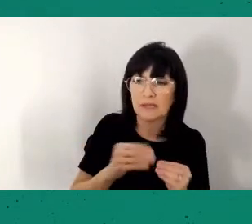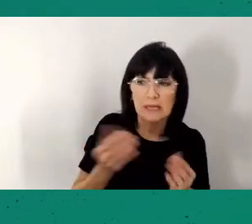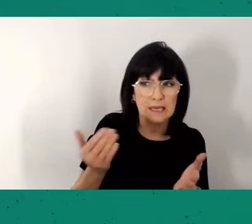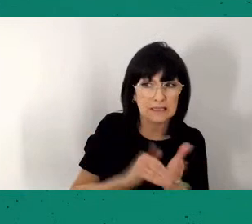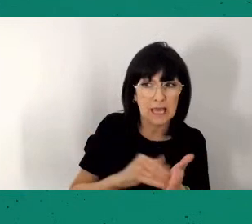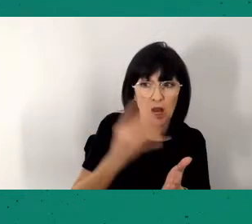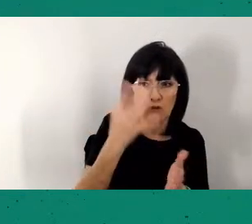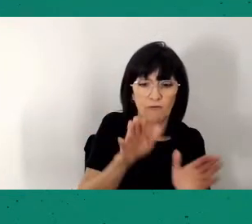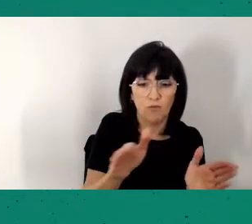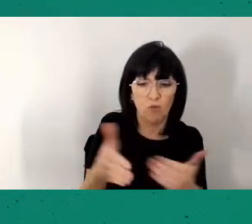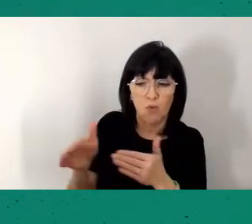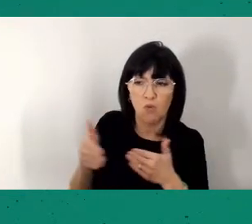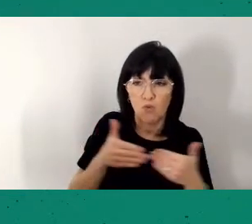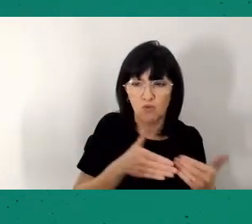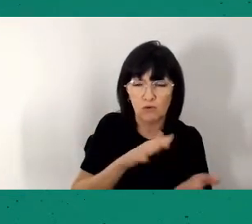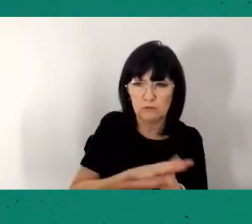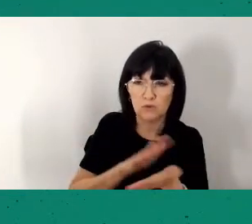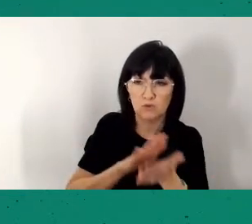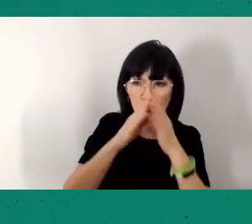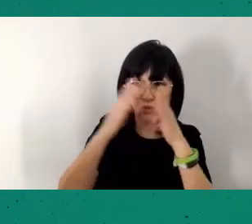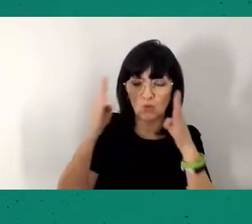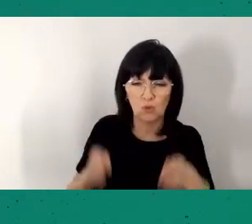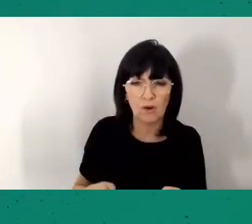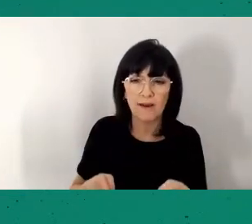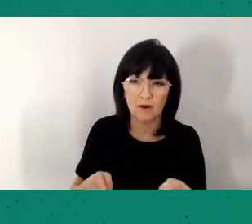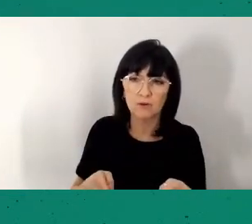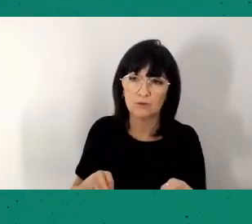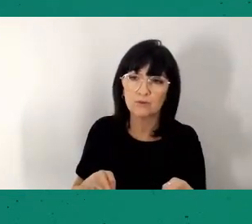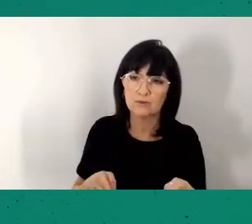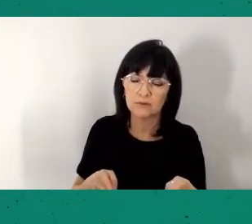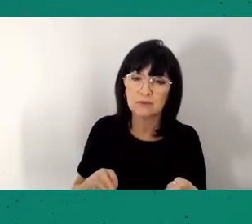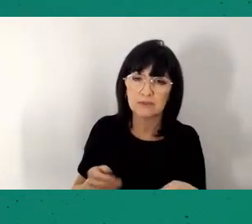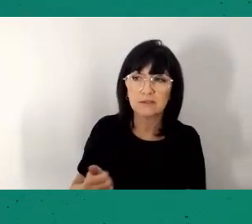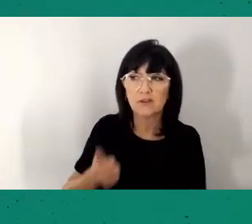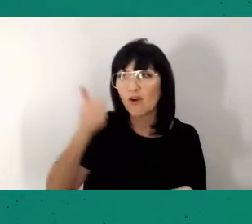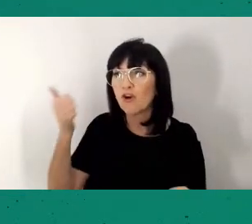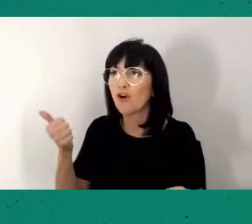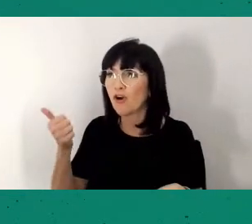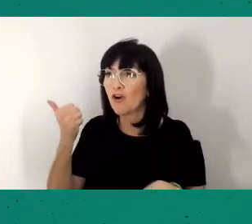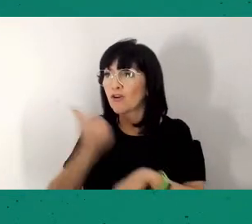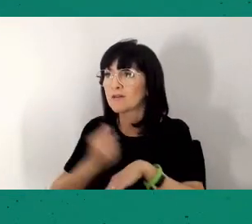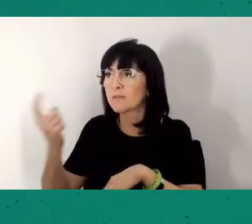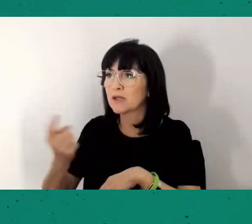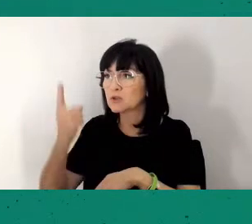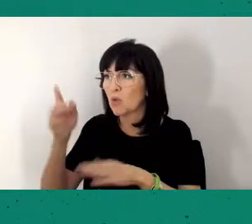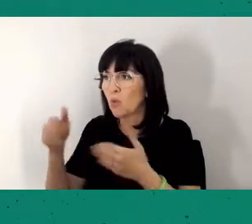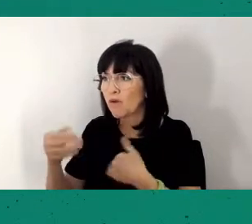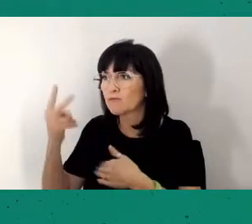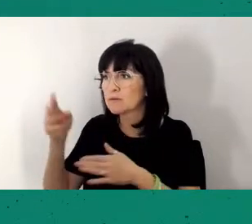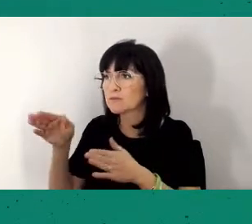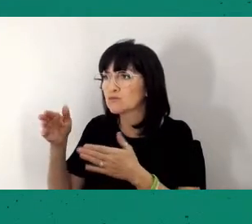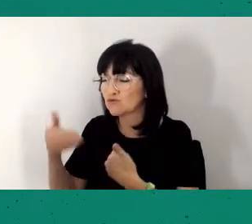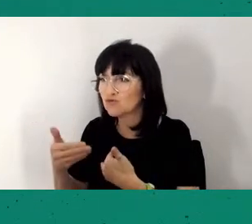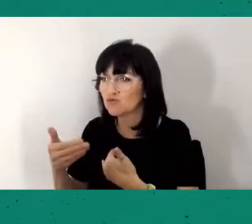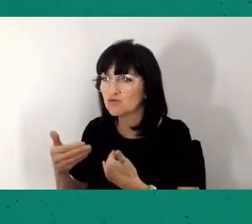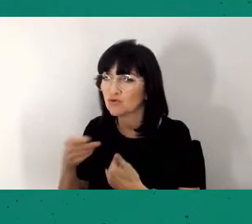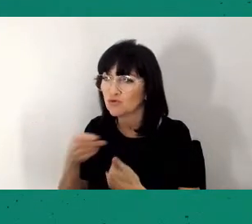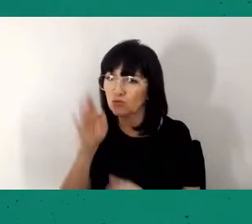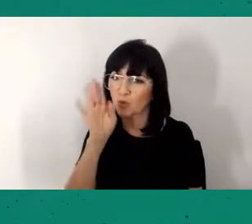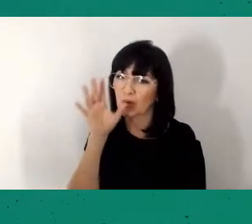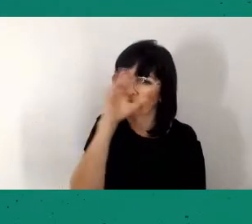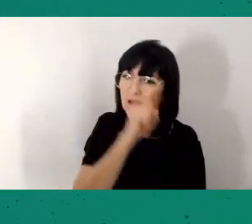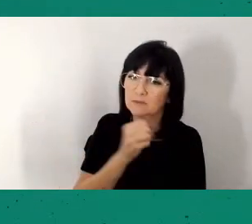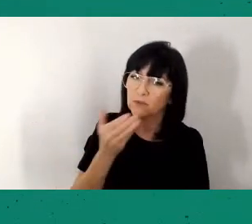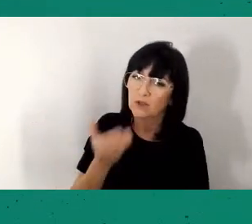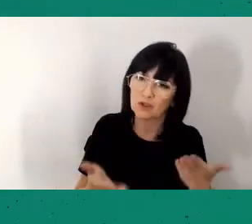schoolhouse, and based upon other 1-room, 2-rooms, 3-room schoolhouses, you would estimate that there would probably